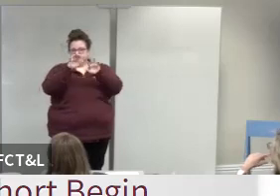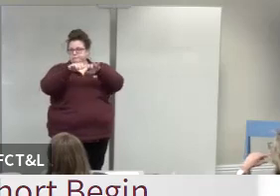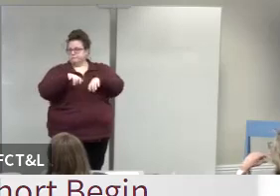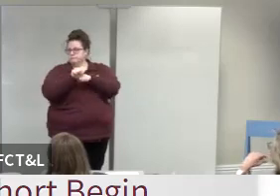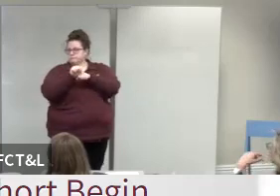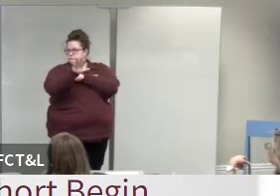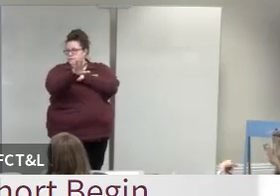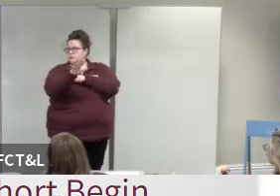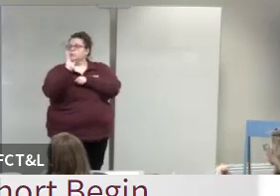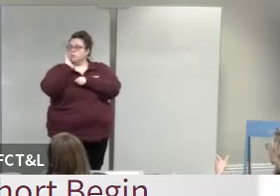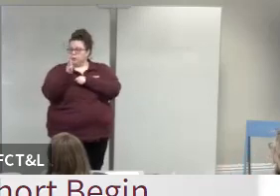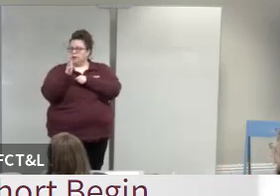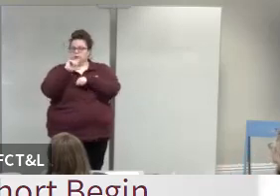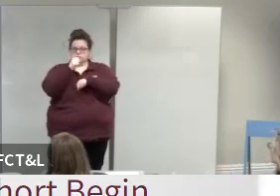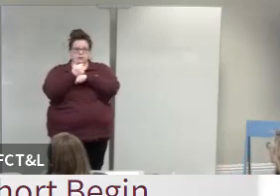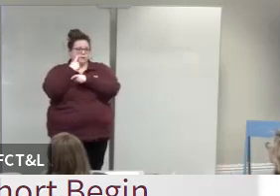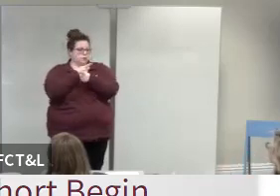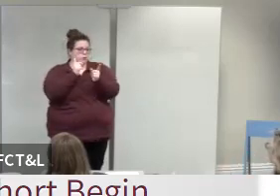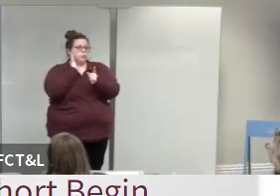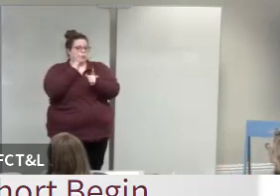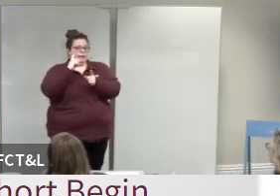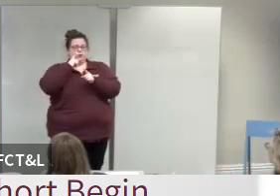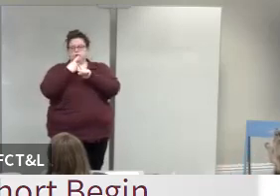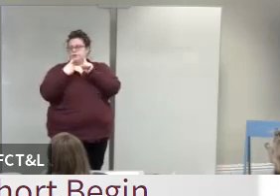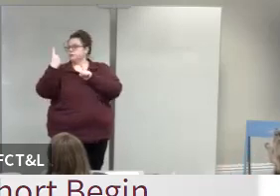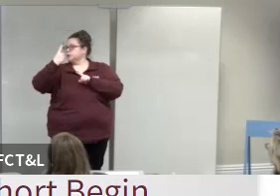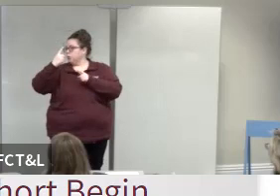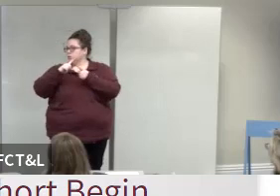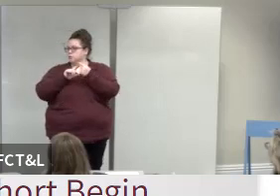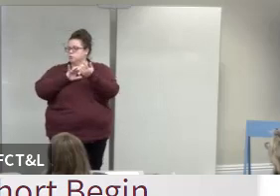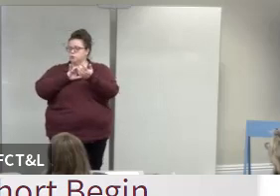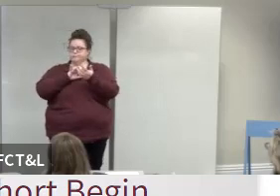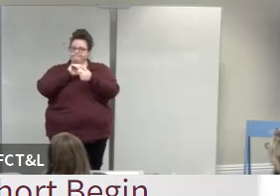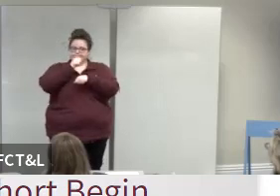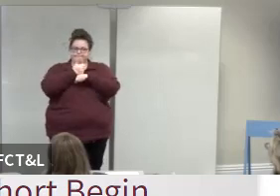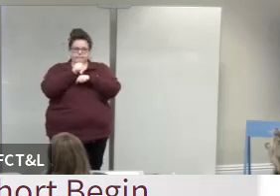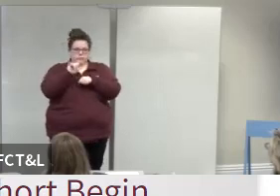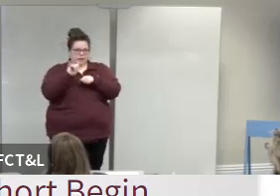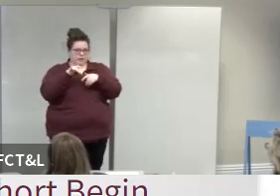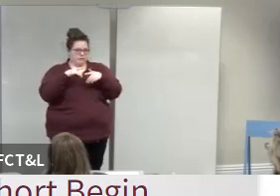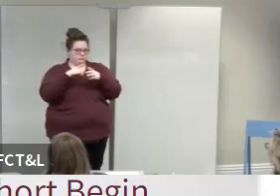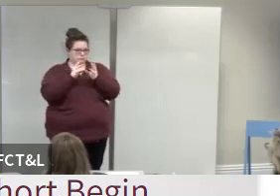member, you can fill this out immediately and it will go to the coordinator for the appropriate person